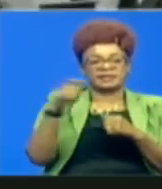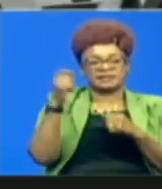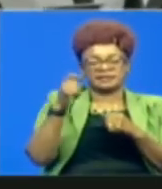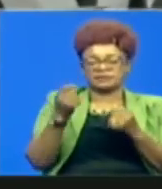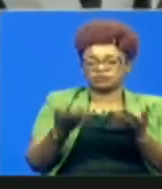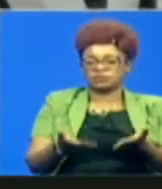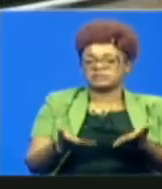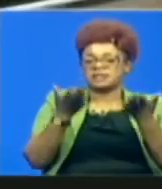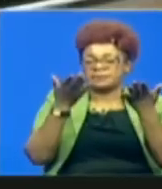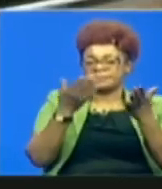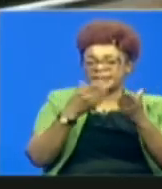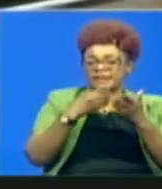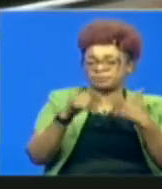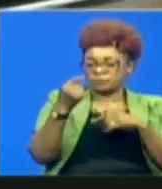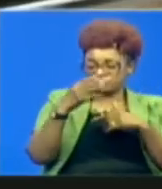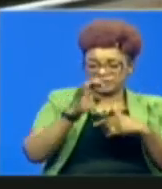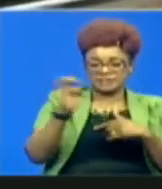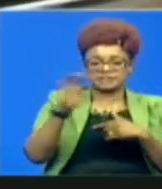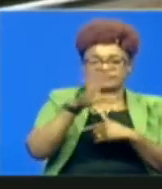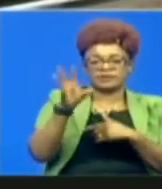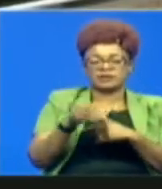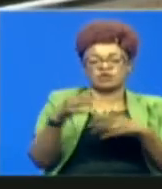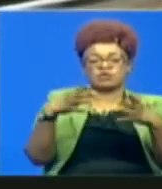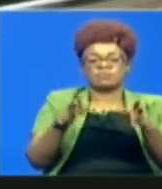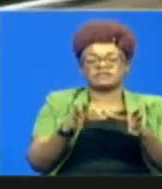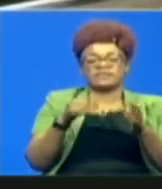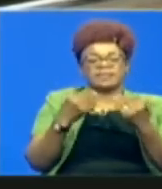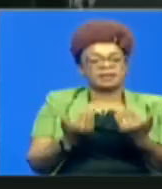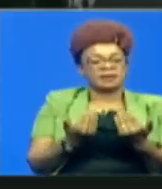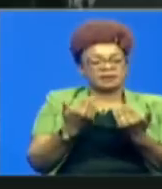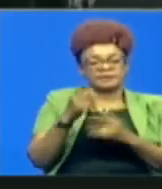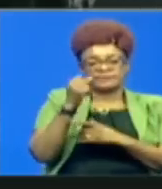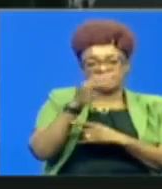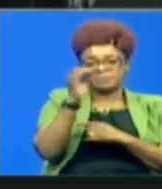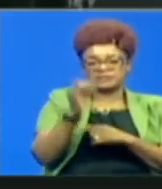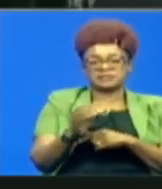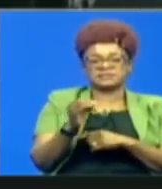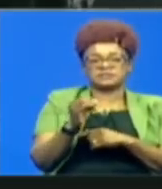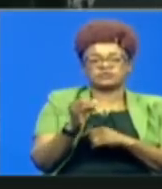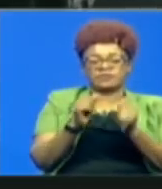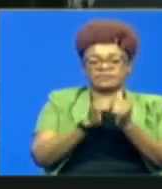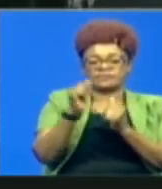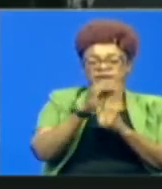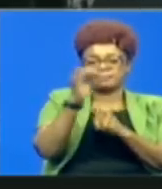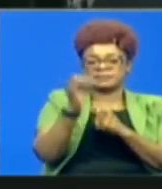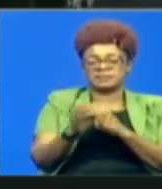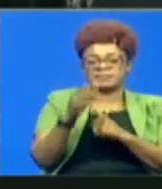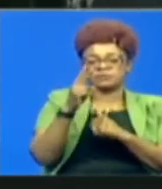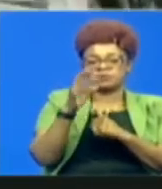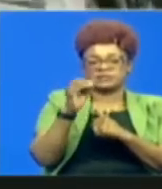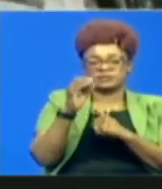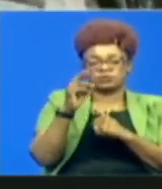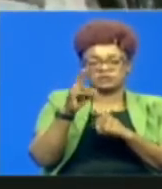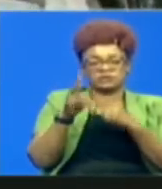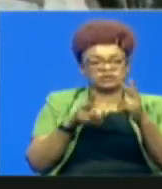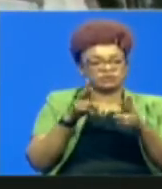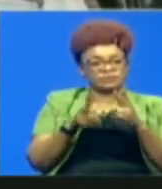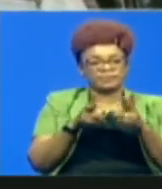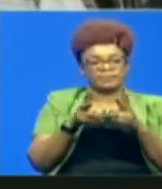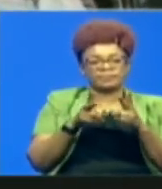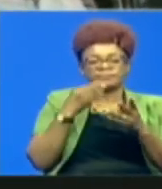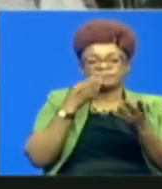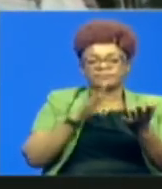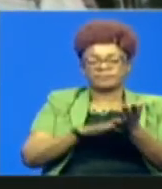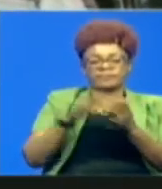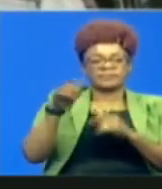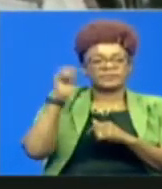up exports to the East African Community from the current 5% to 15% by 2022. In a letter to the